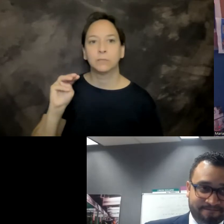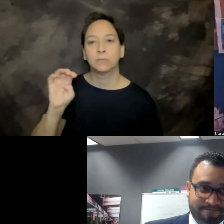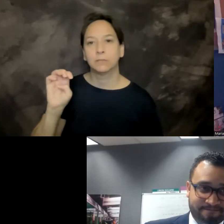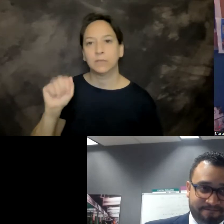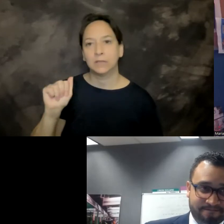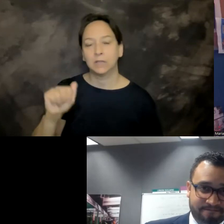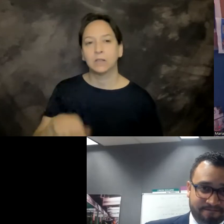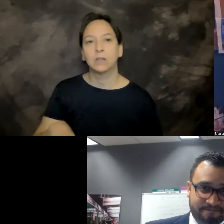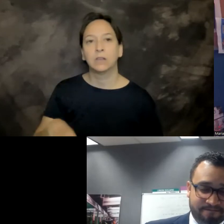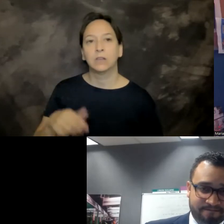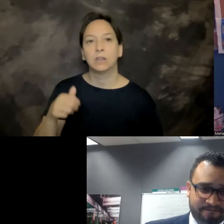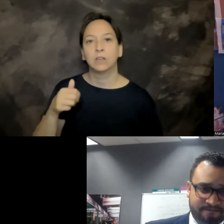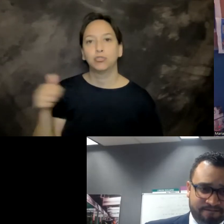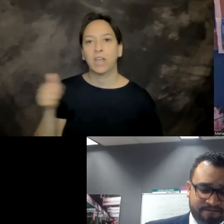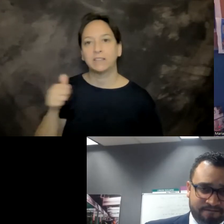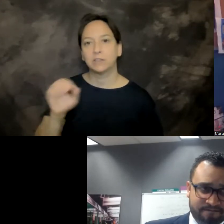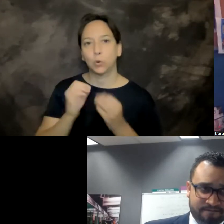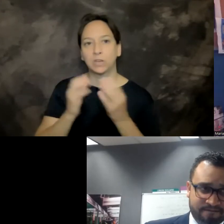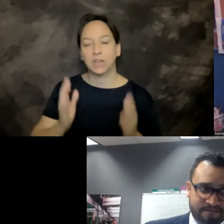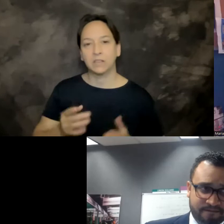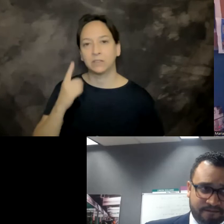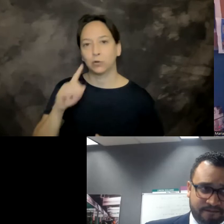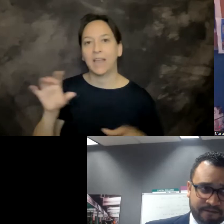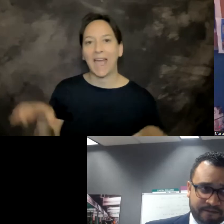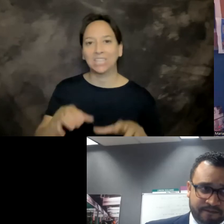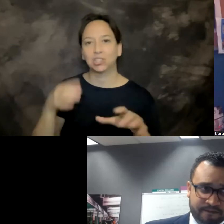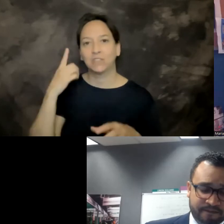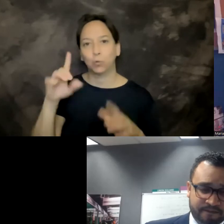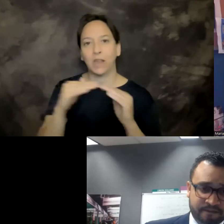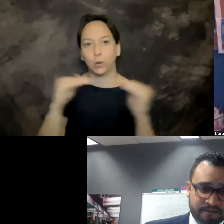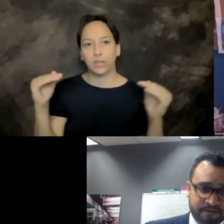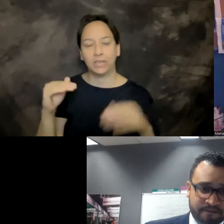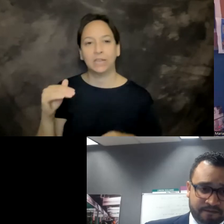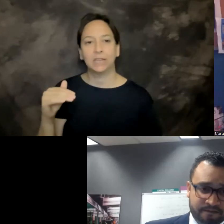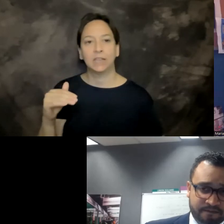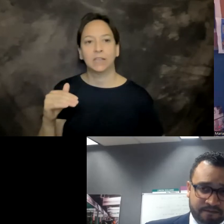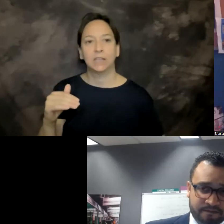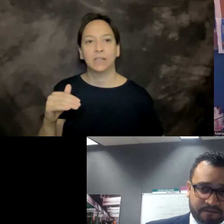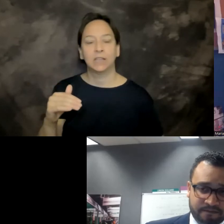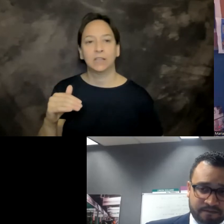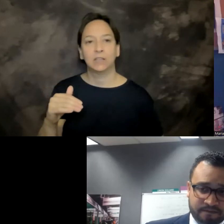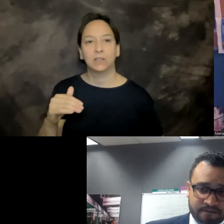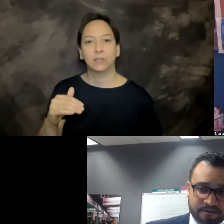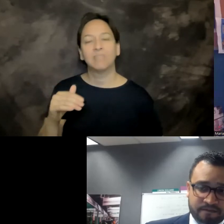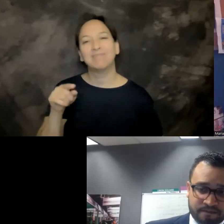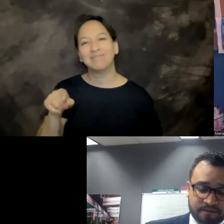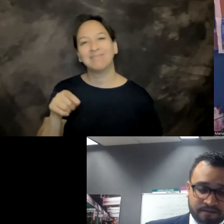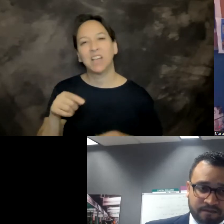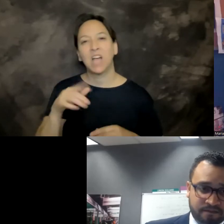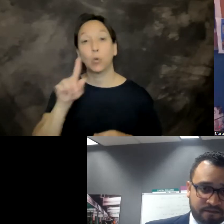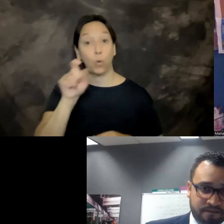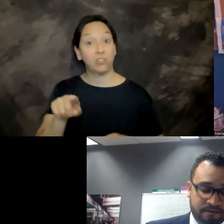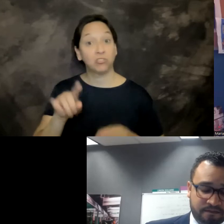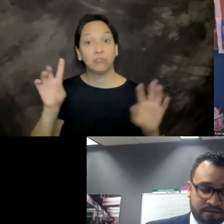for Action for Equity. It is an equity question, and I think